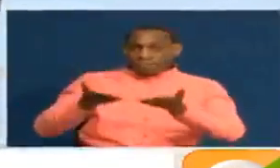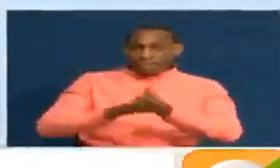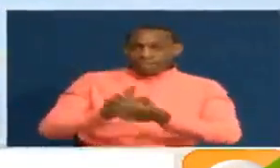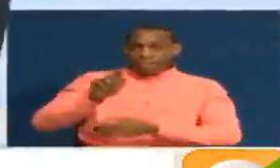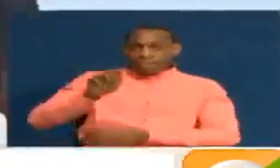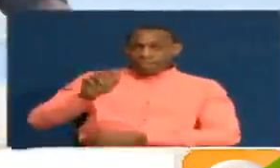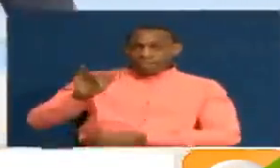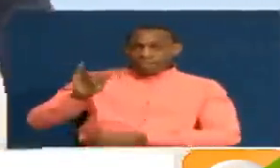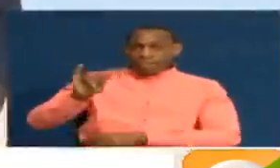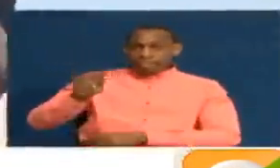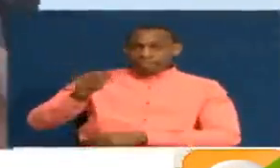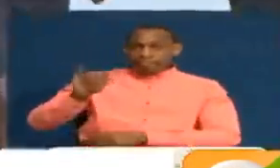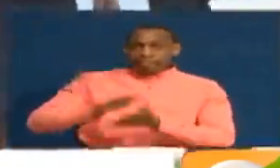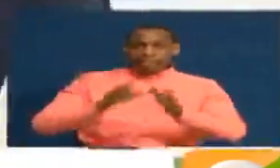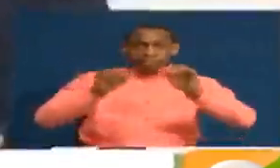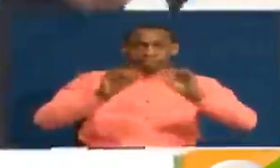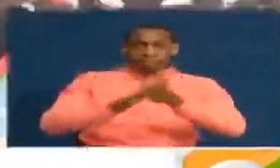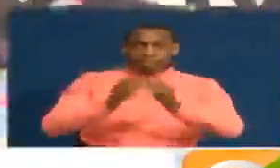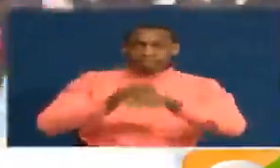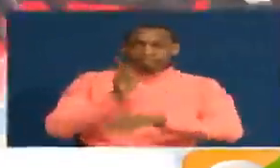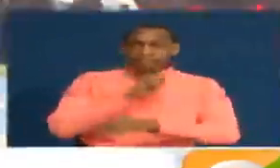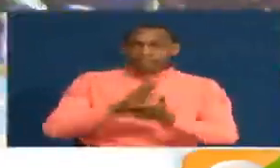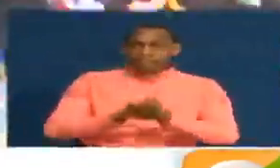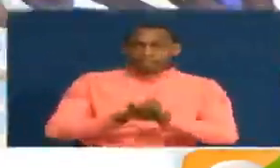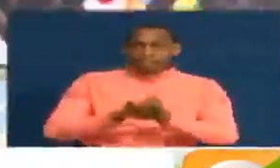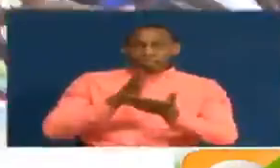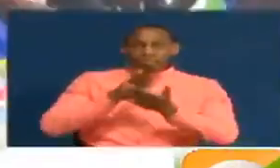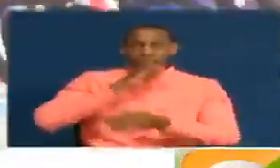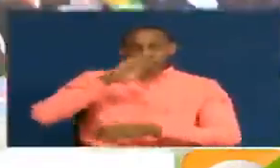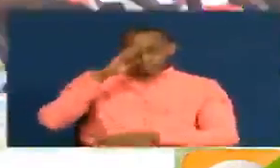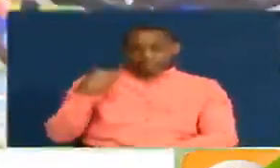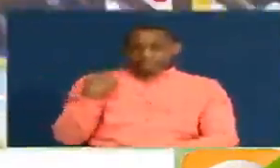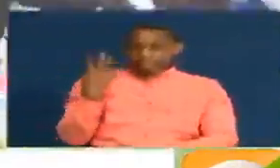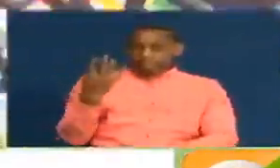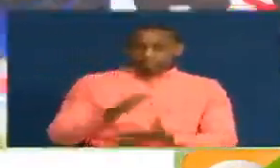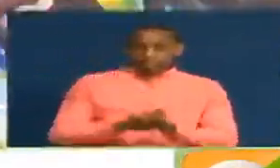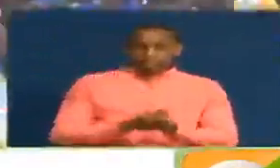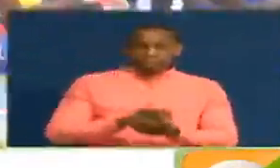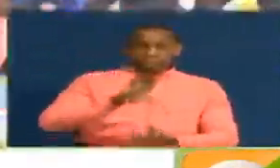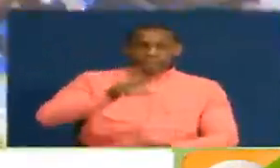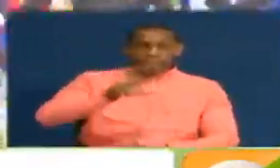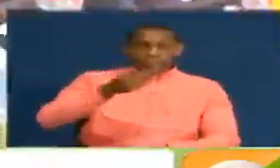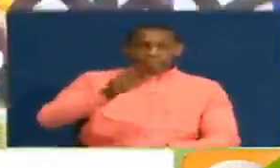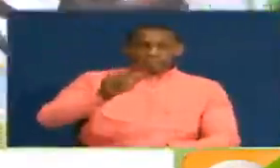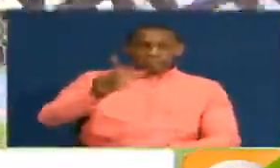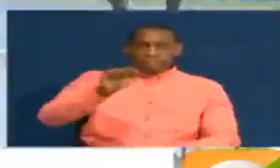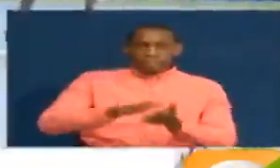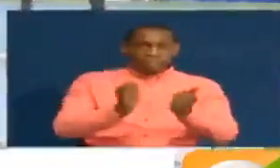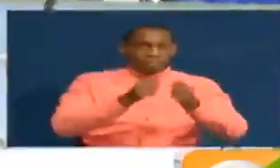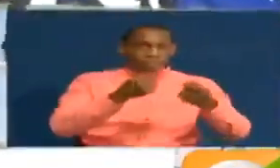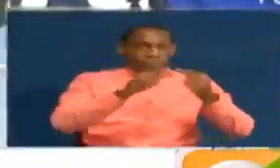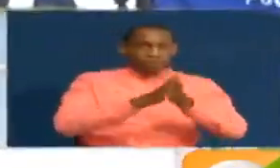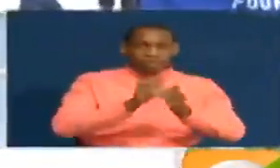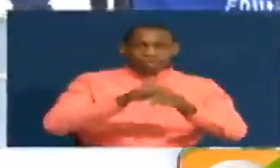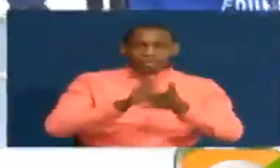Cheruiyot failing to qualify after finishing a disappointing fourth. Charles Simotwo was the unlikely hero as